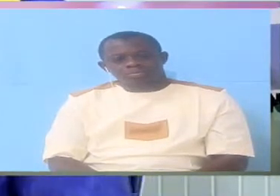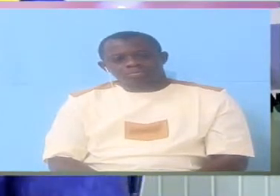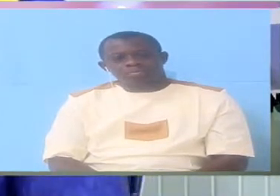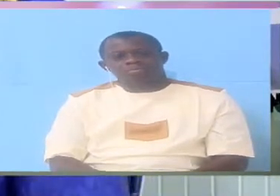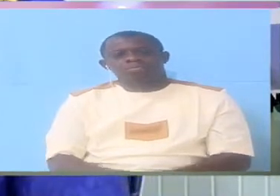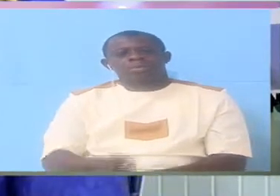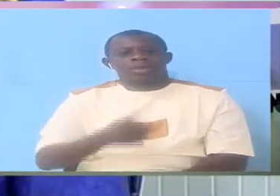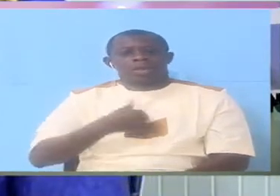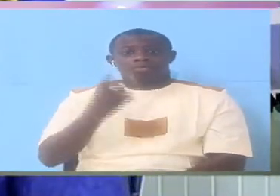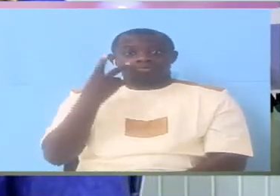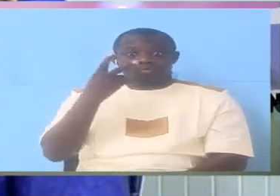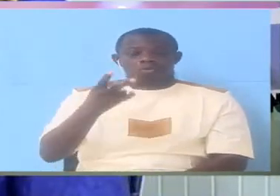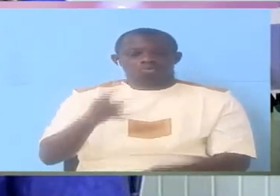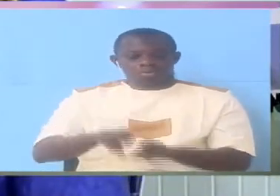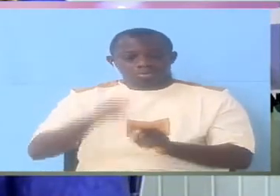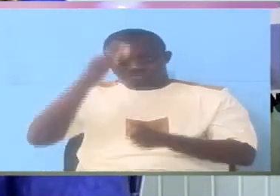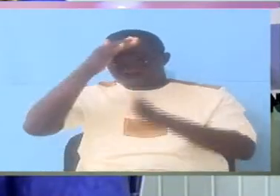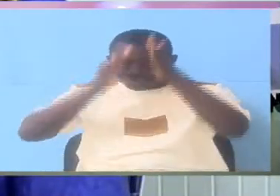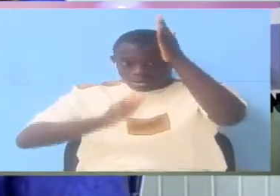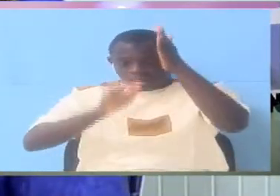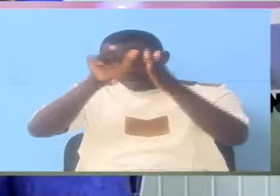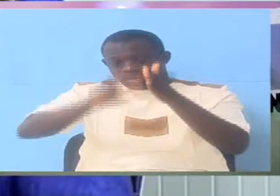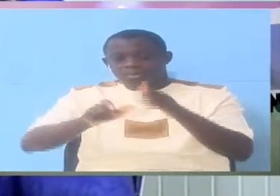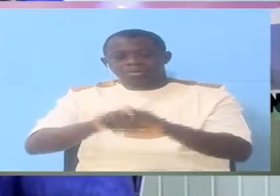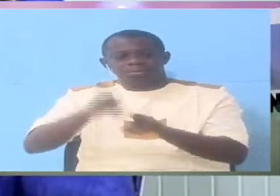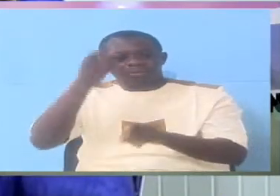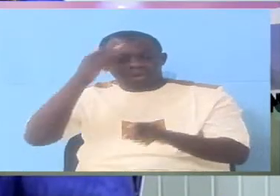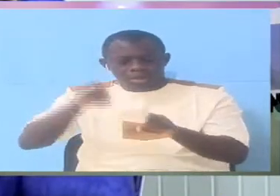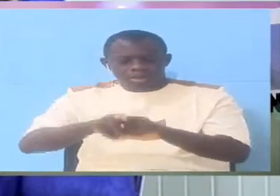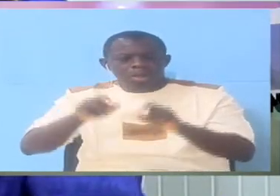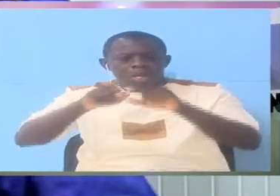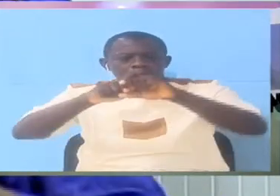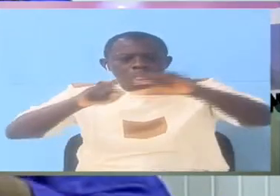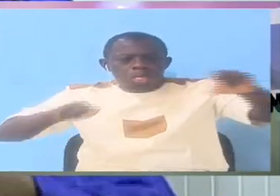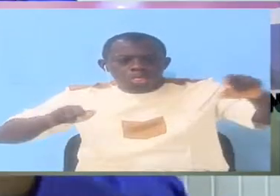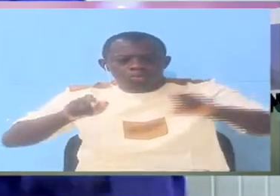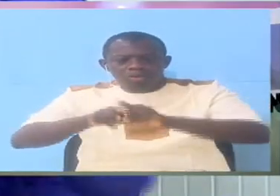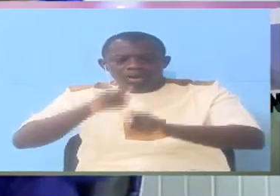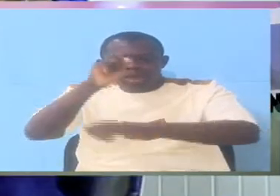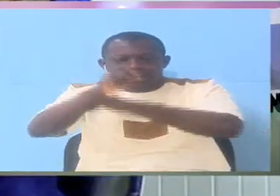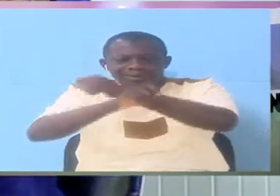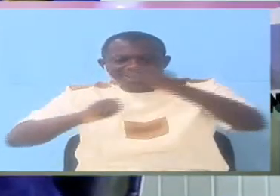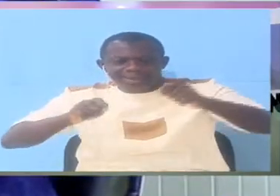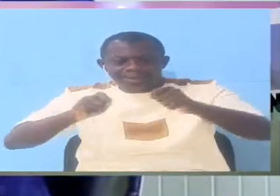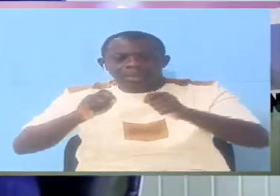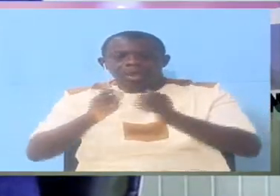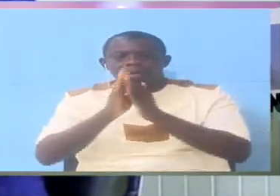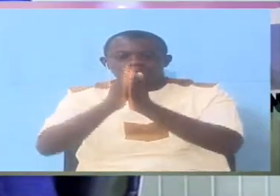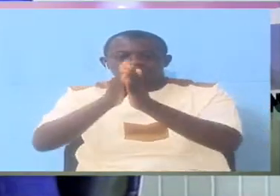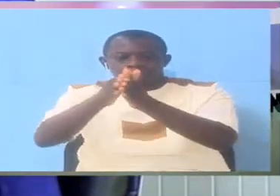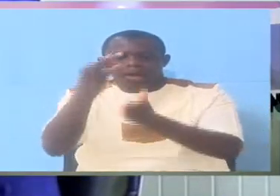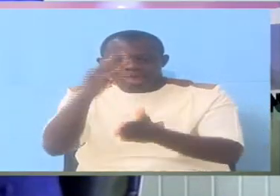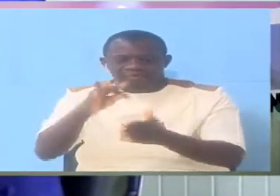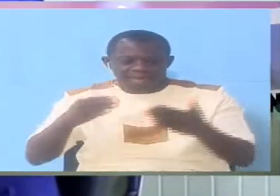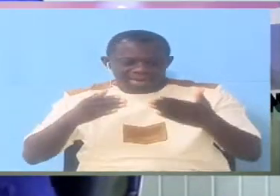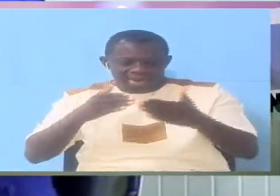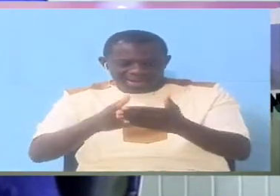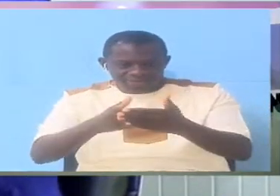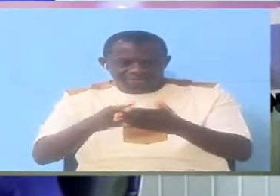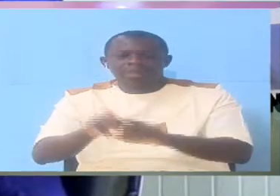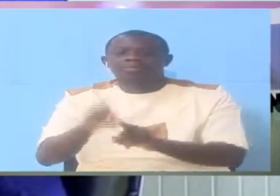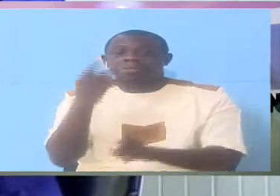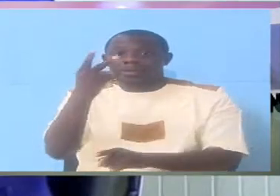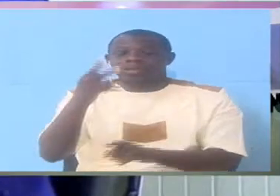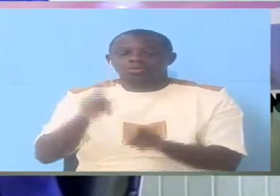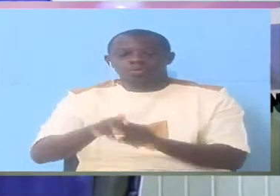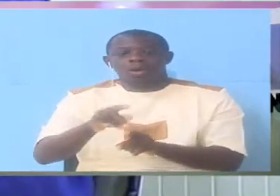I saw the soldier hold these ropes, the ones they used to tie the boats when they are anchored. And I saw these people coming one after the